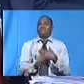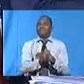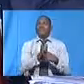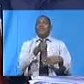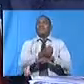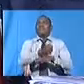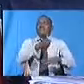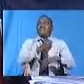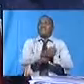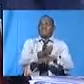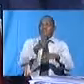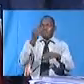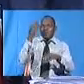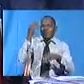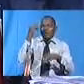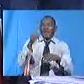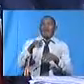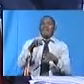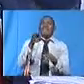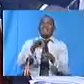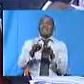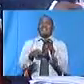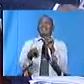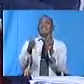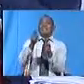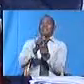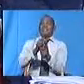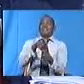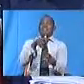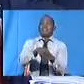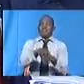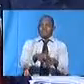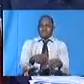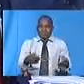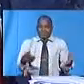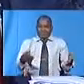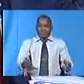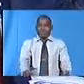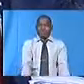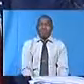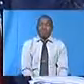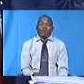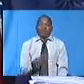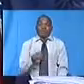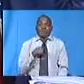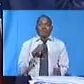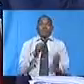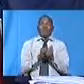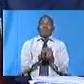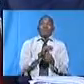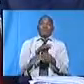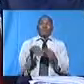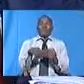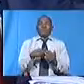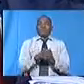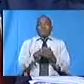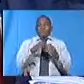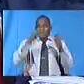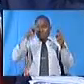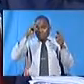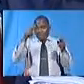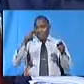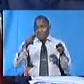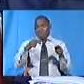they thought the election was rigged. I would respectfully like to just go through a couple of